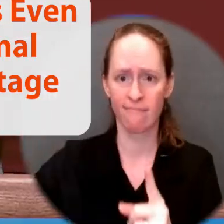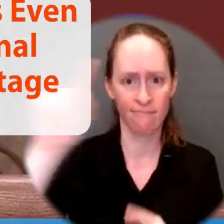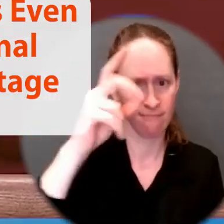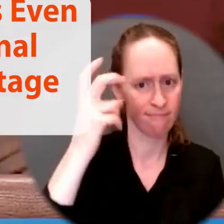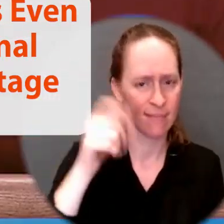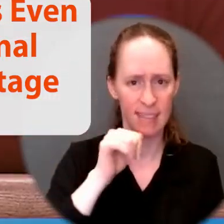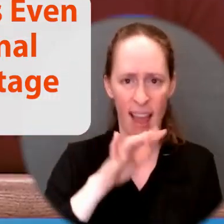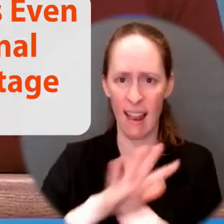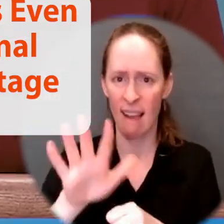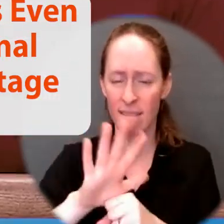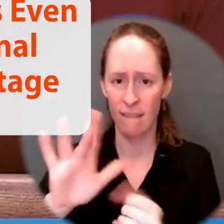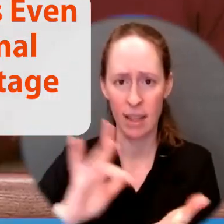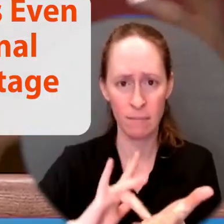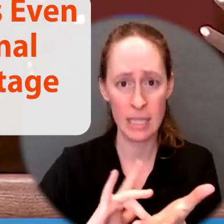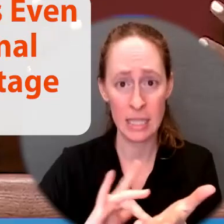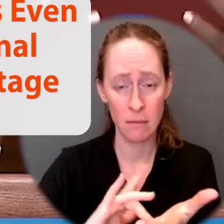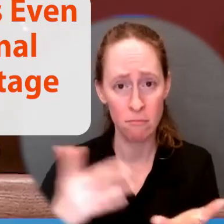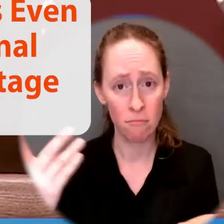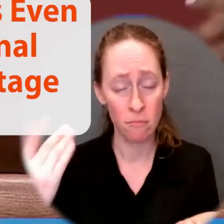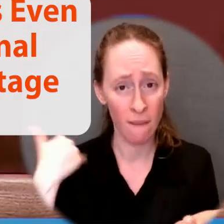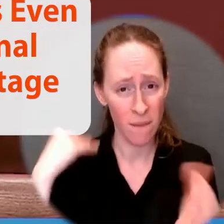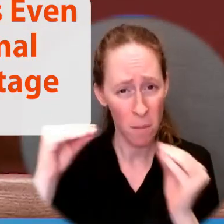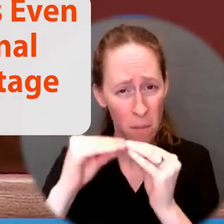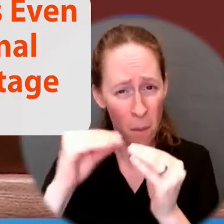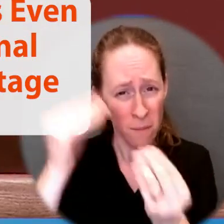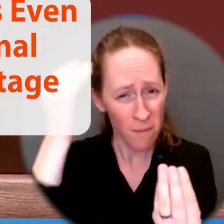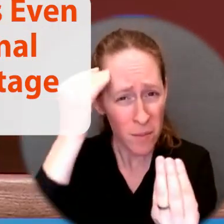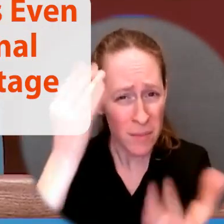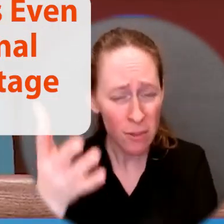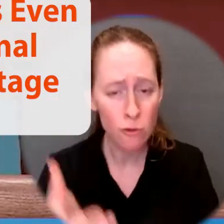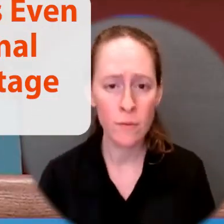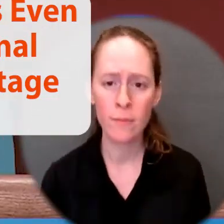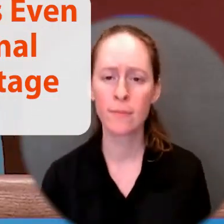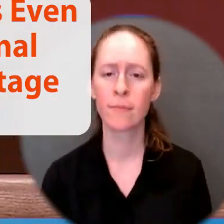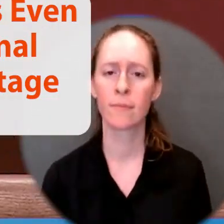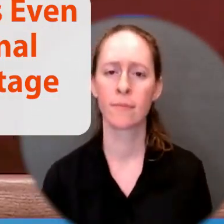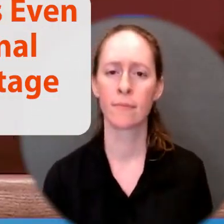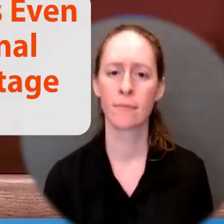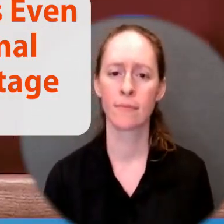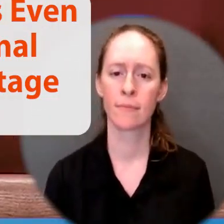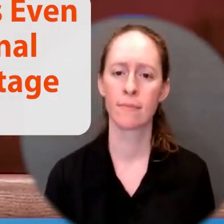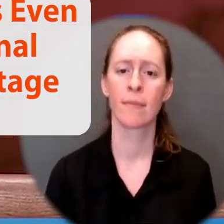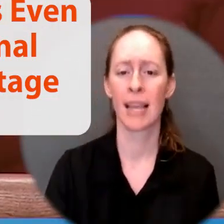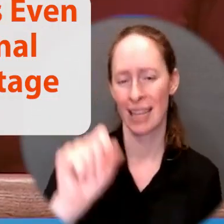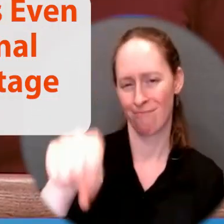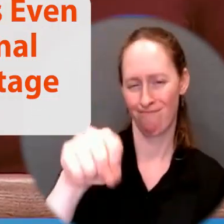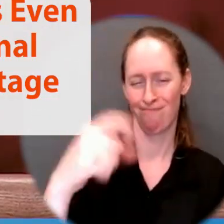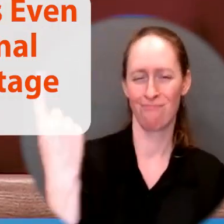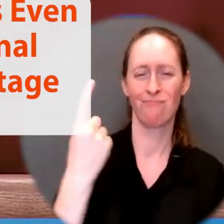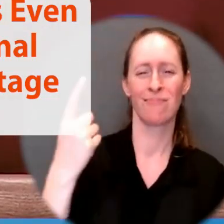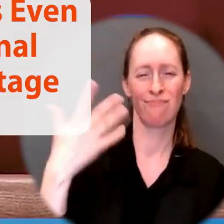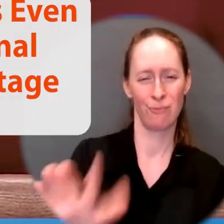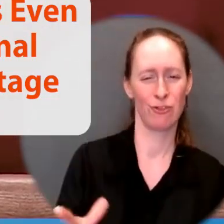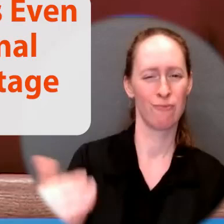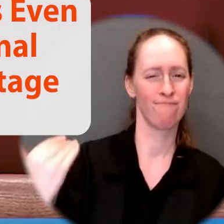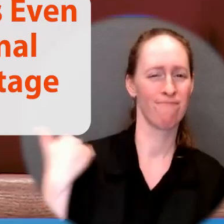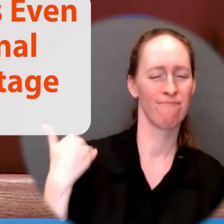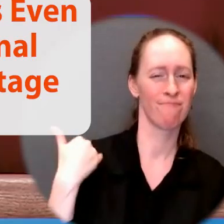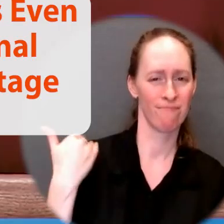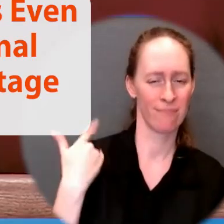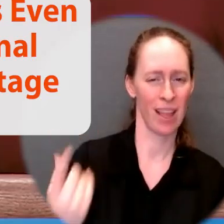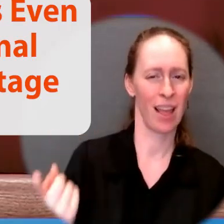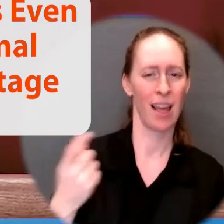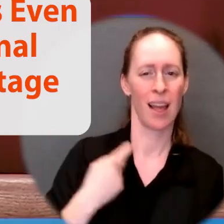share where we are. So as I've said, as you mentioned on Monday, I was asked by your colleague, I believe Ben, the administration is